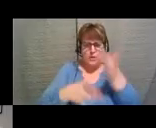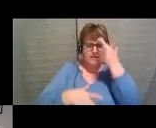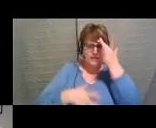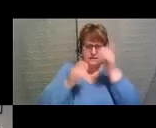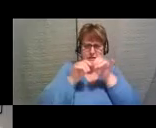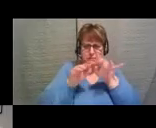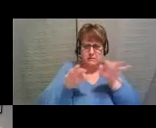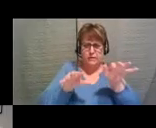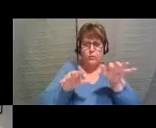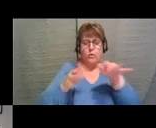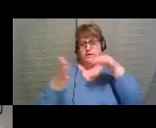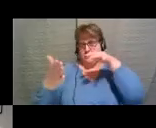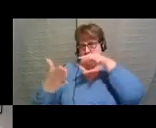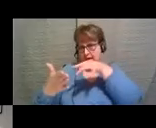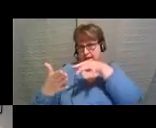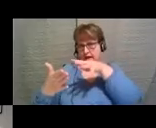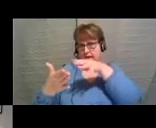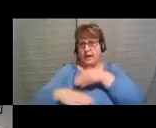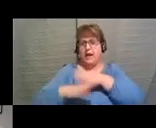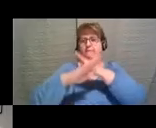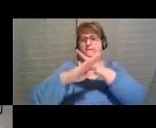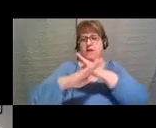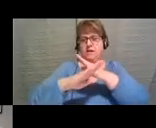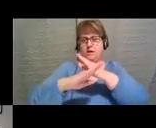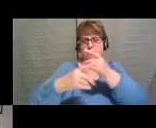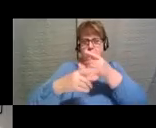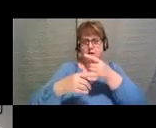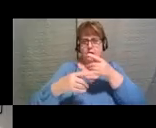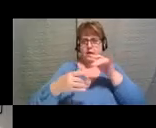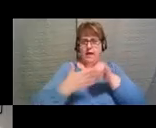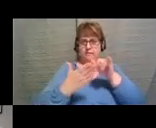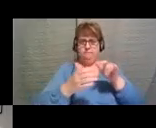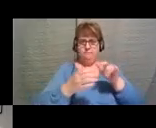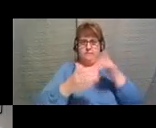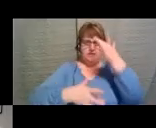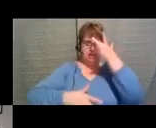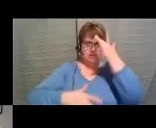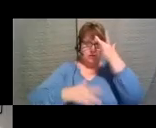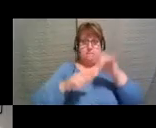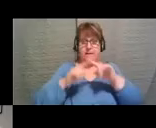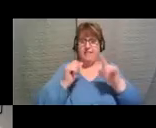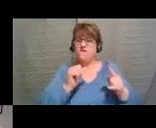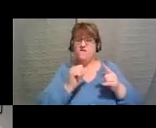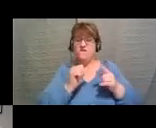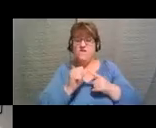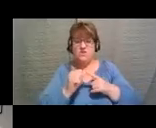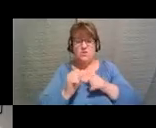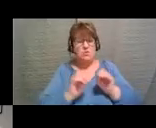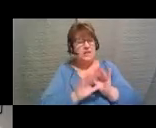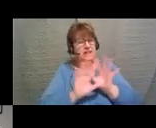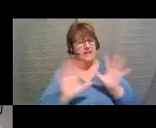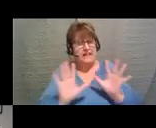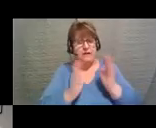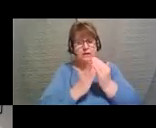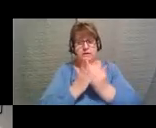we're studying and we're also intervening. But early on, one of the clear lessons from the COVID